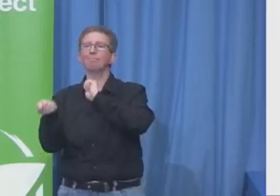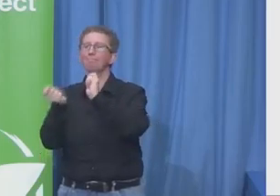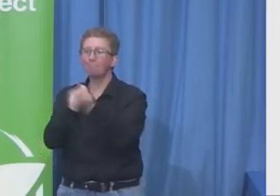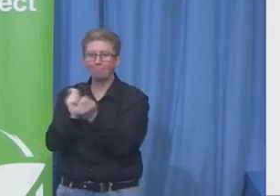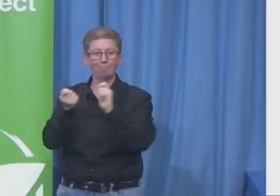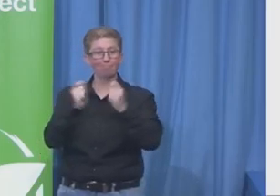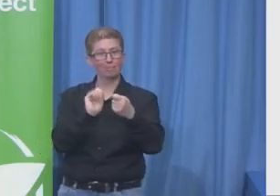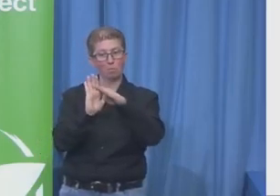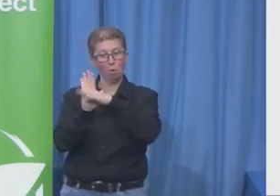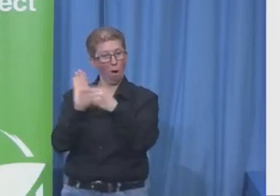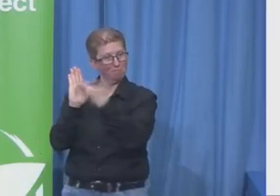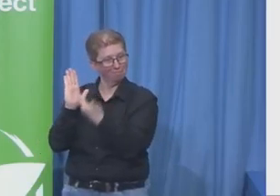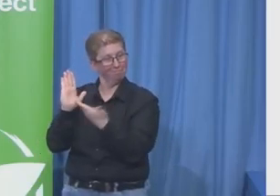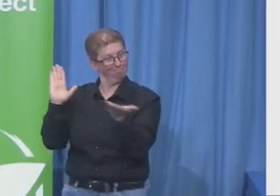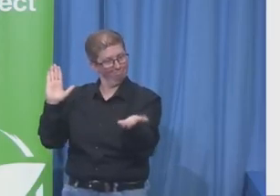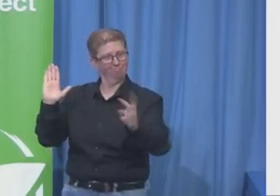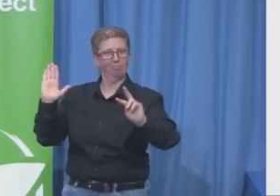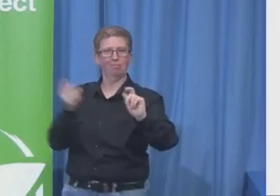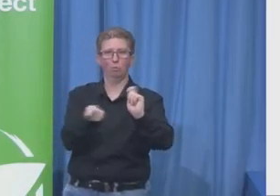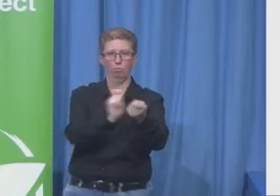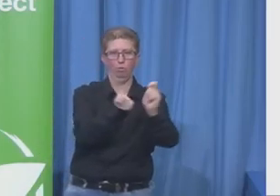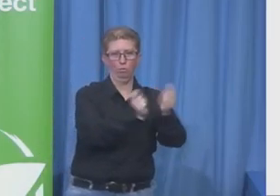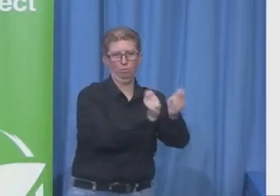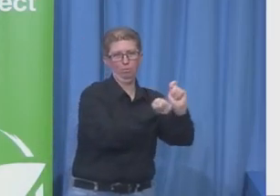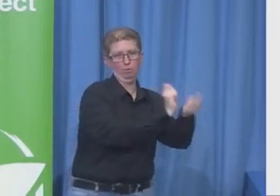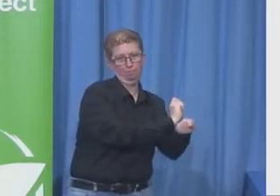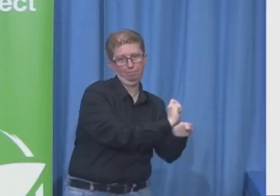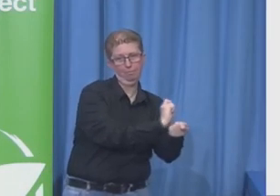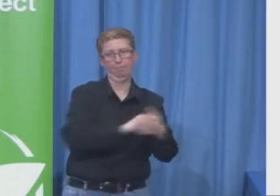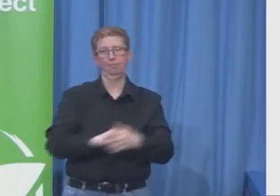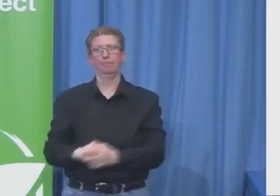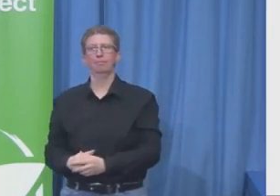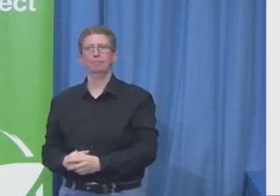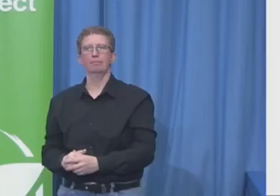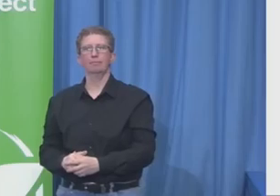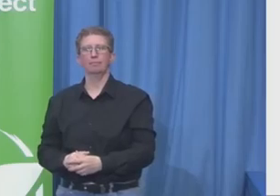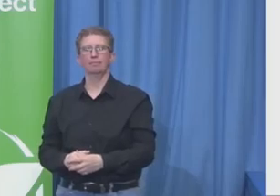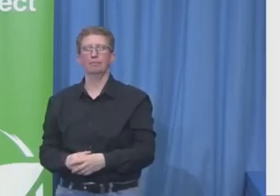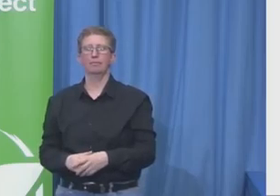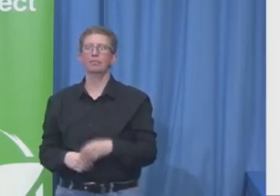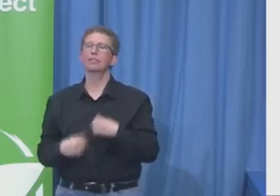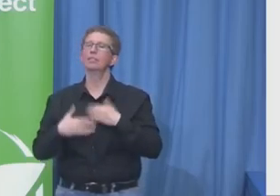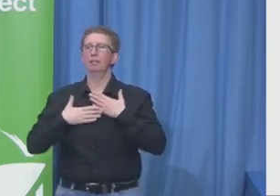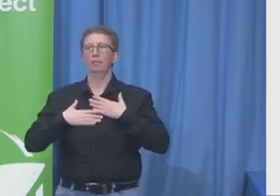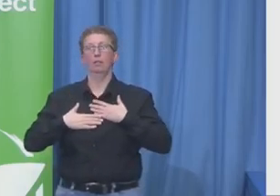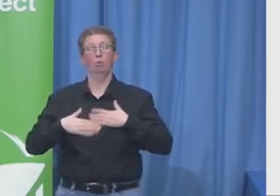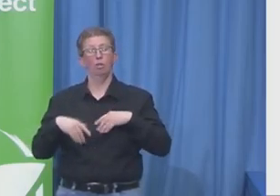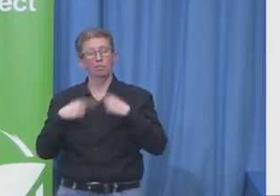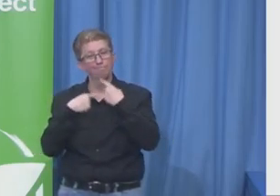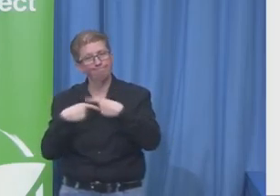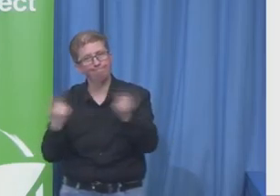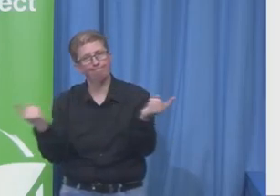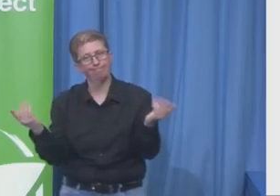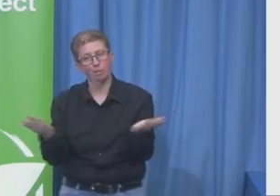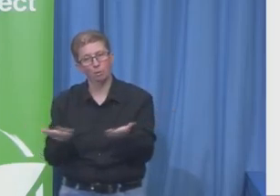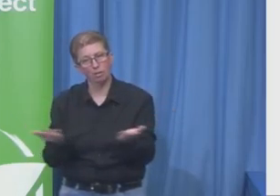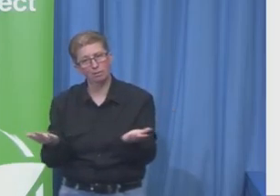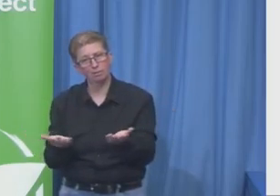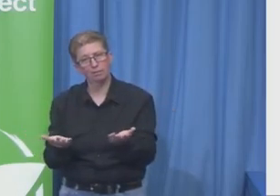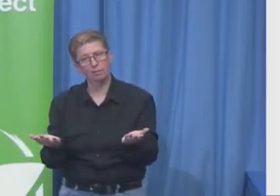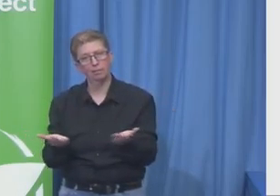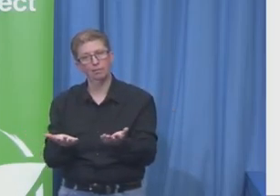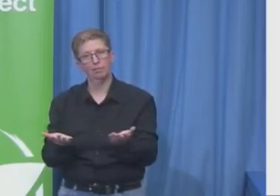employment. And I'll be the first one to say most of them do not include disability or disability inclusion.